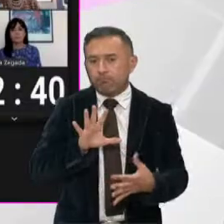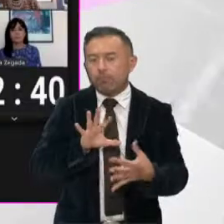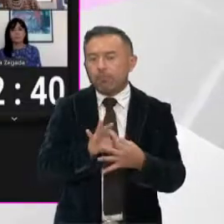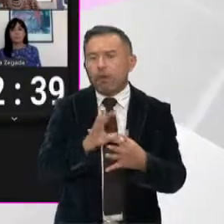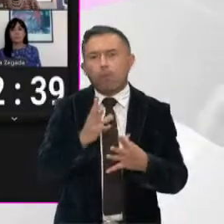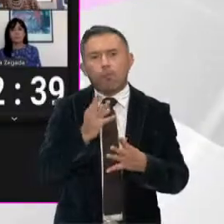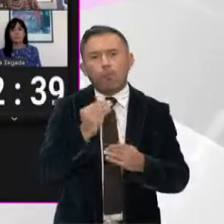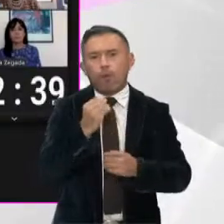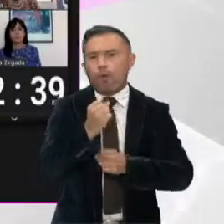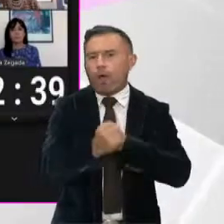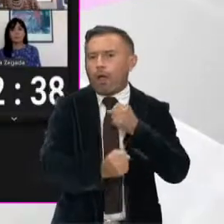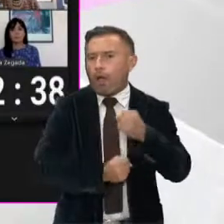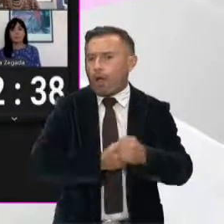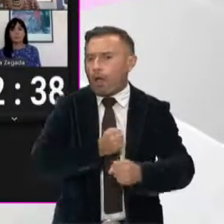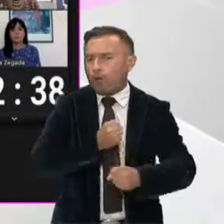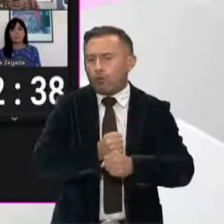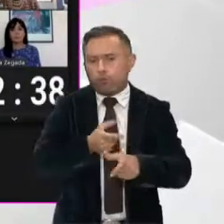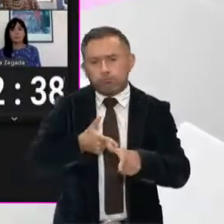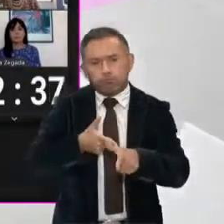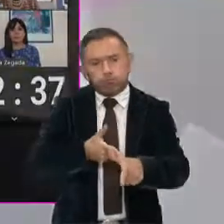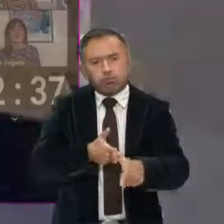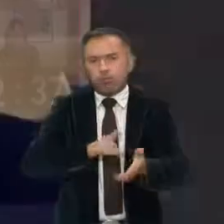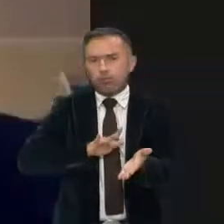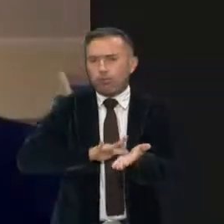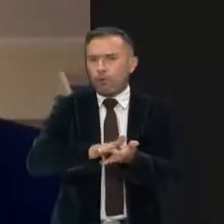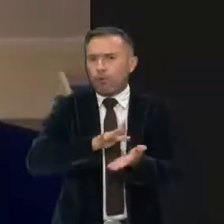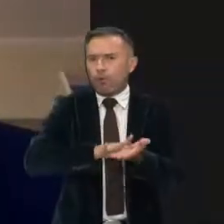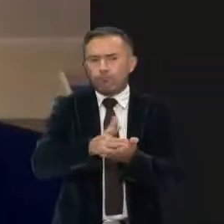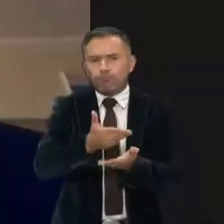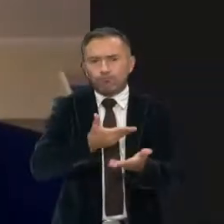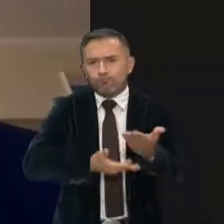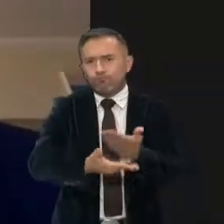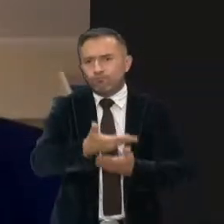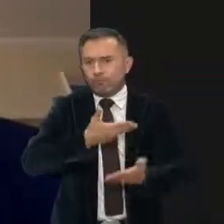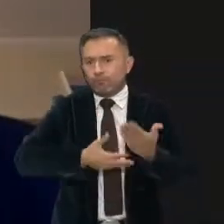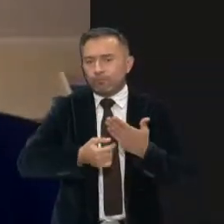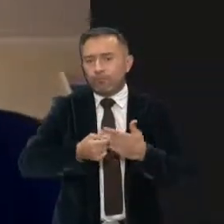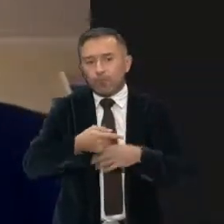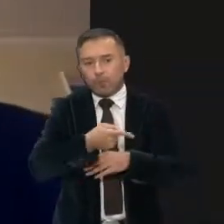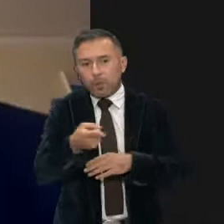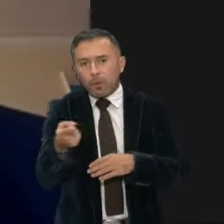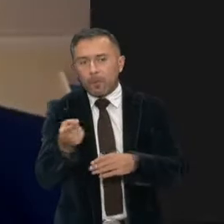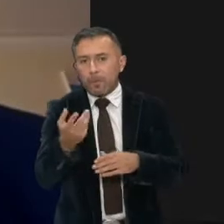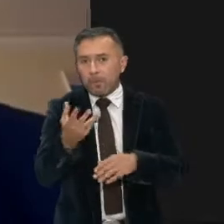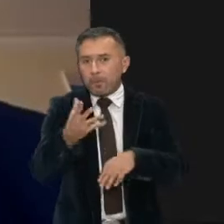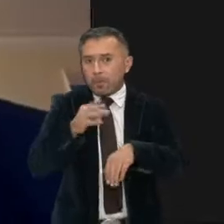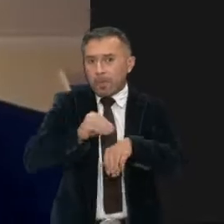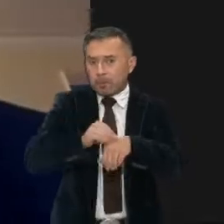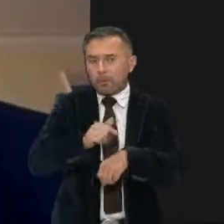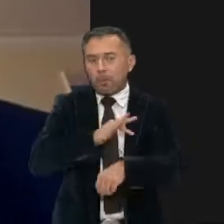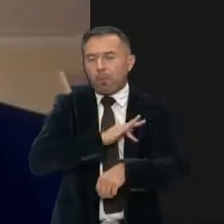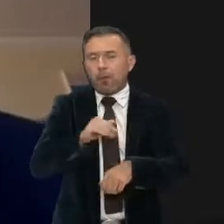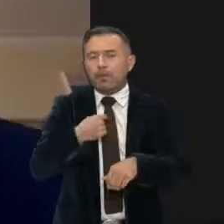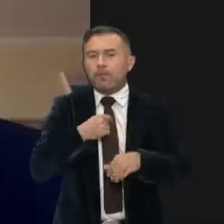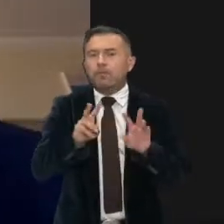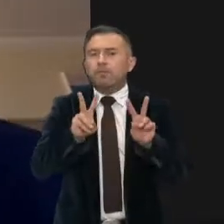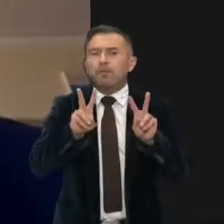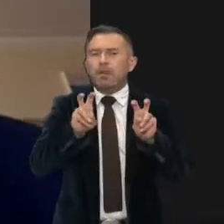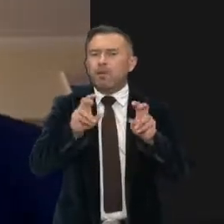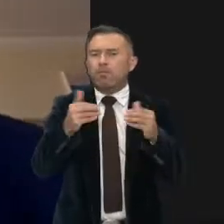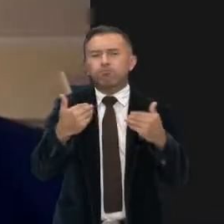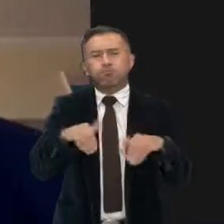our members is the INE, the National Electoral Institute in Mexico, and we would like to thank all our dear friends for